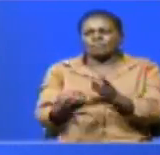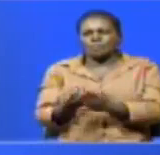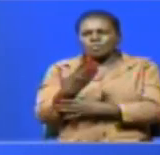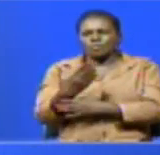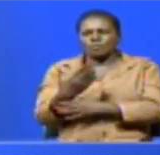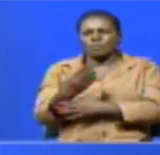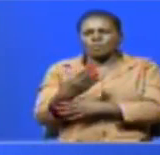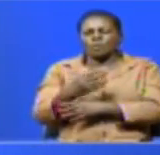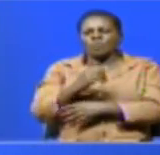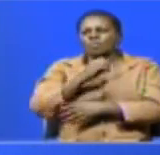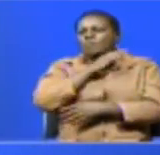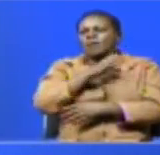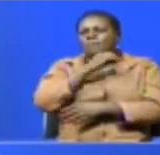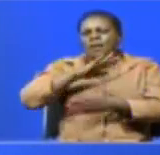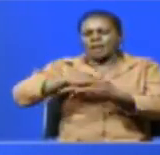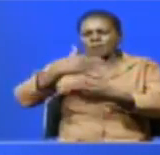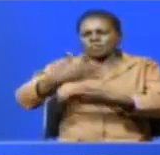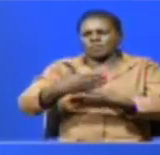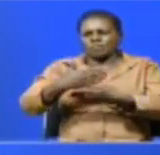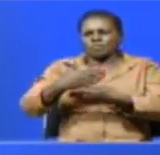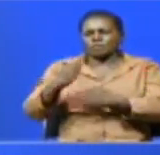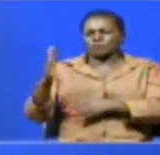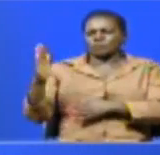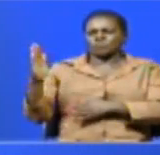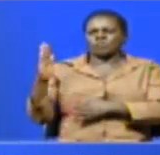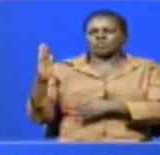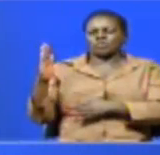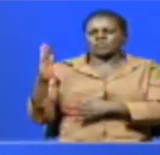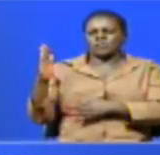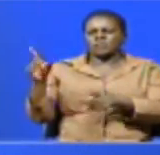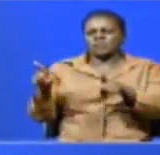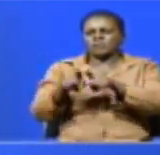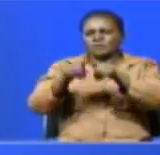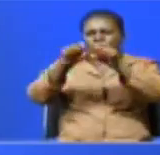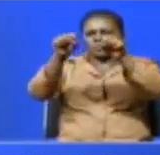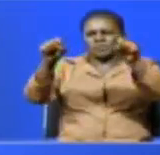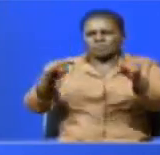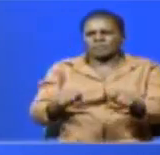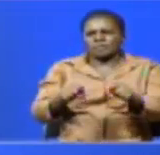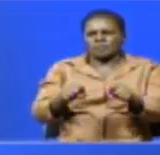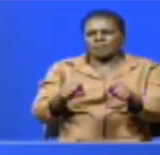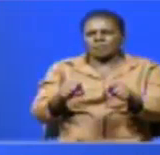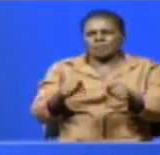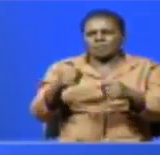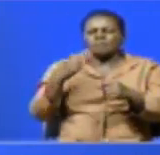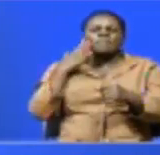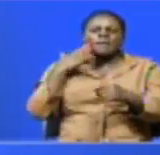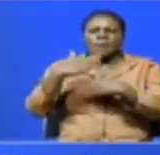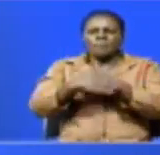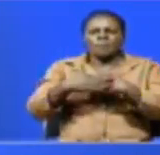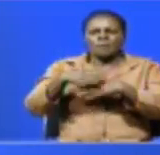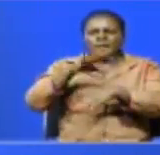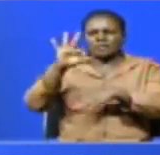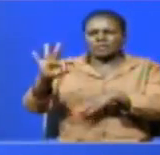alarm system for laptop bags for security purposes. The system comprises of 3 motherboards Nderitu obtained